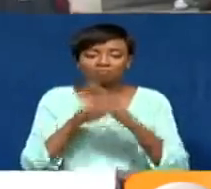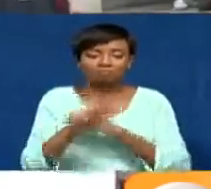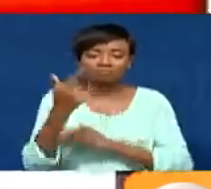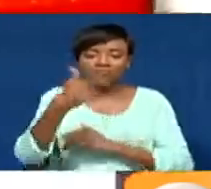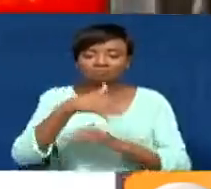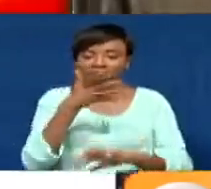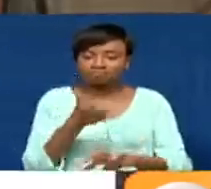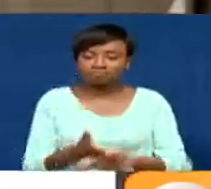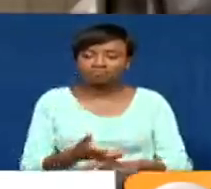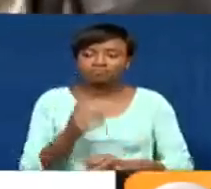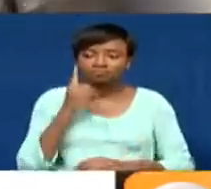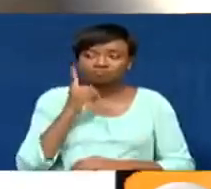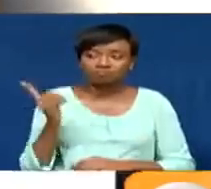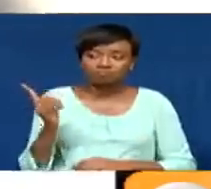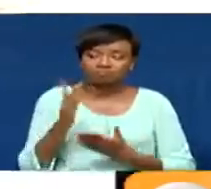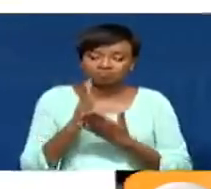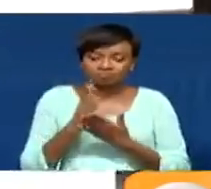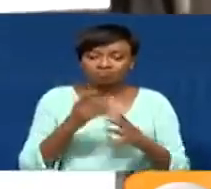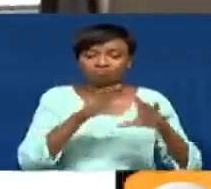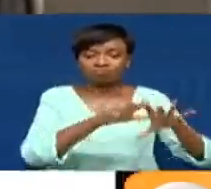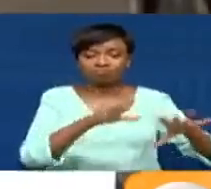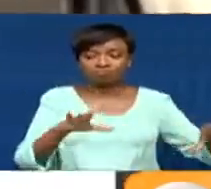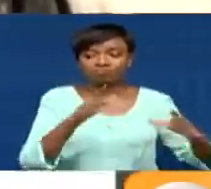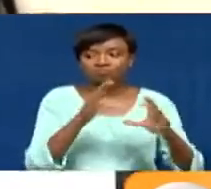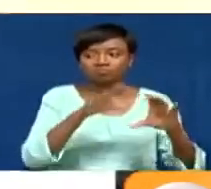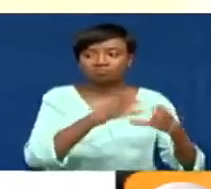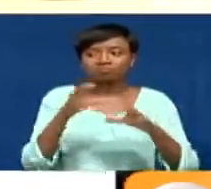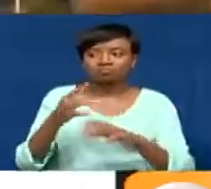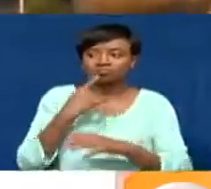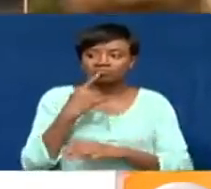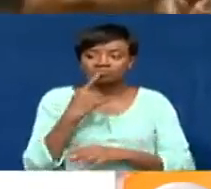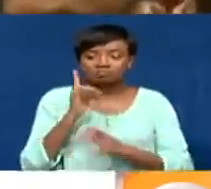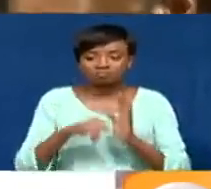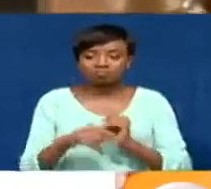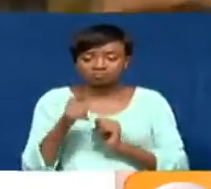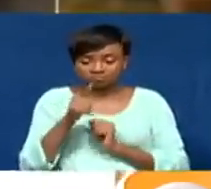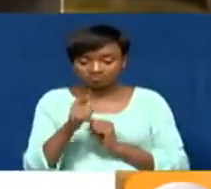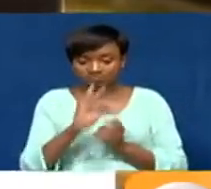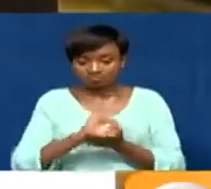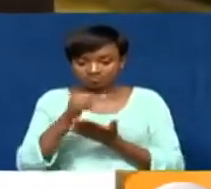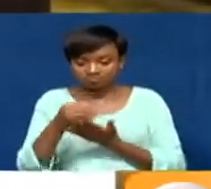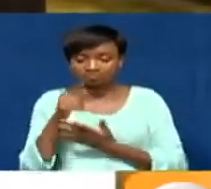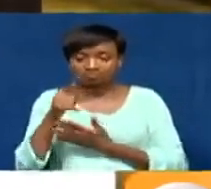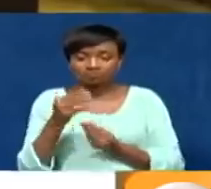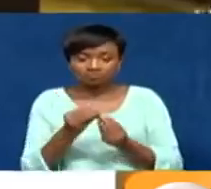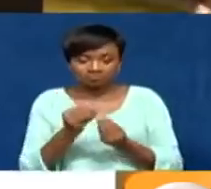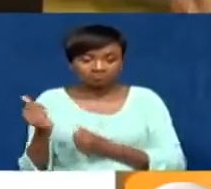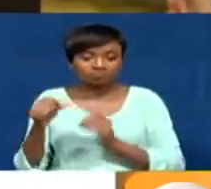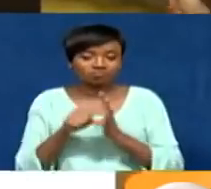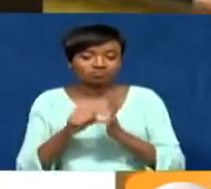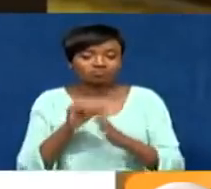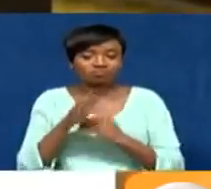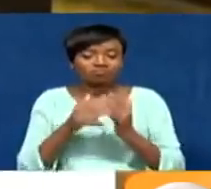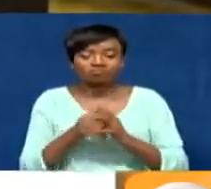commodity. Some oil marketing companies told Citizen TV that the stabilization fund was not the ultimate solution